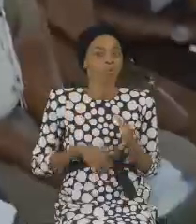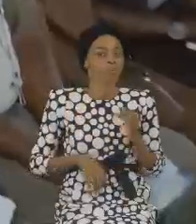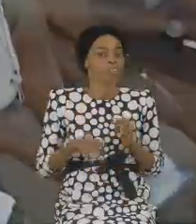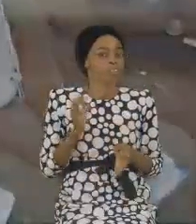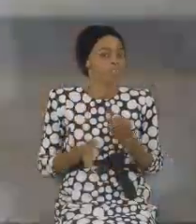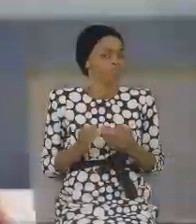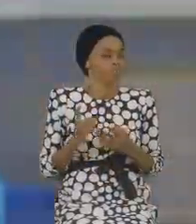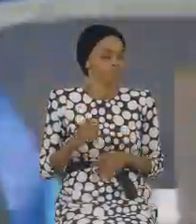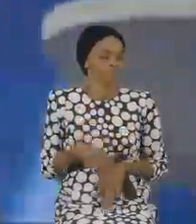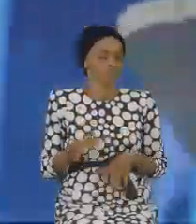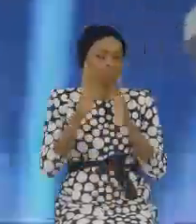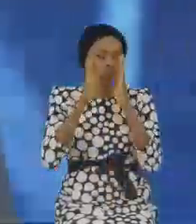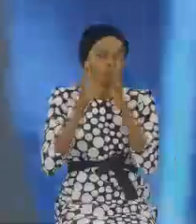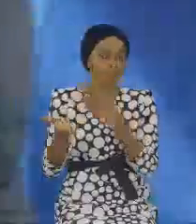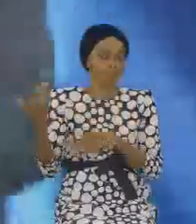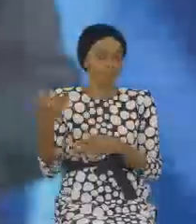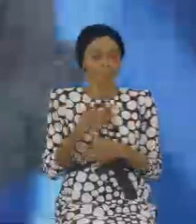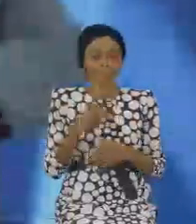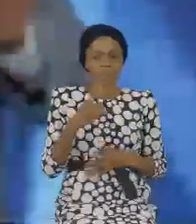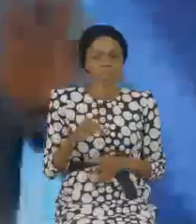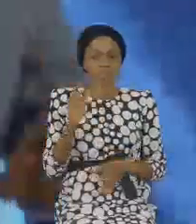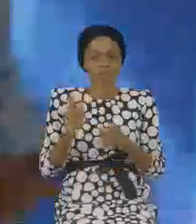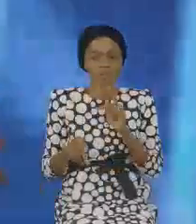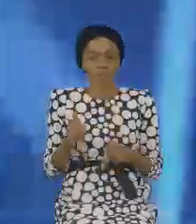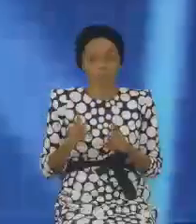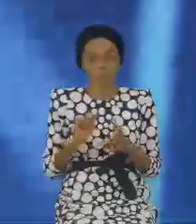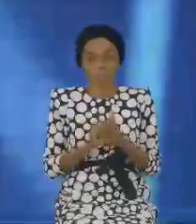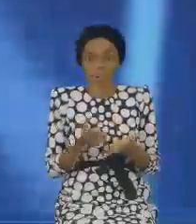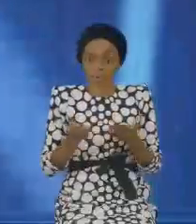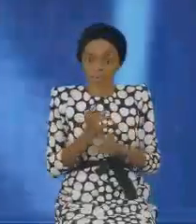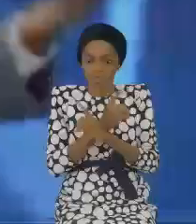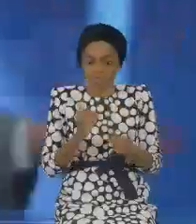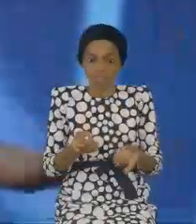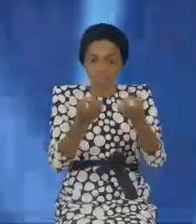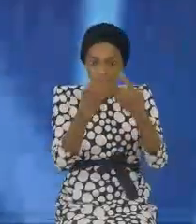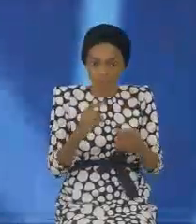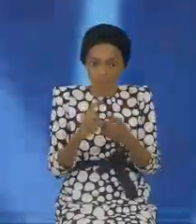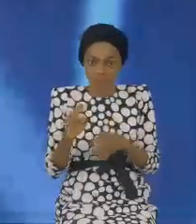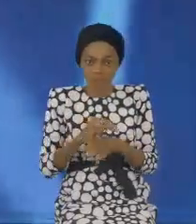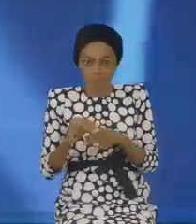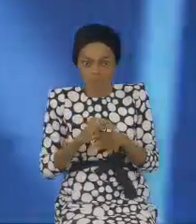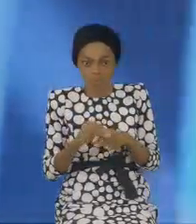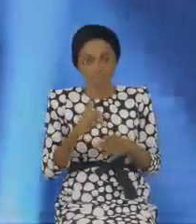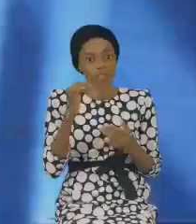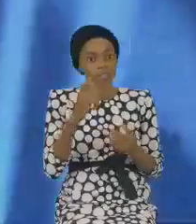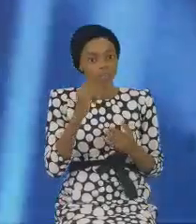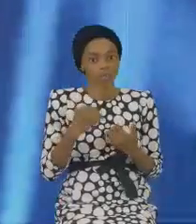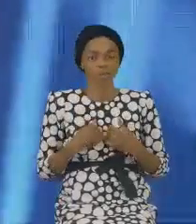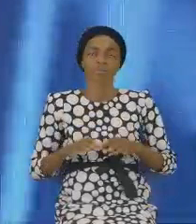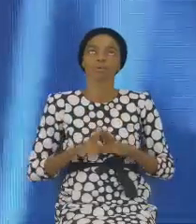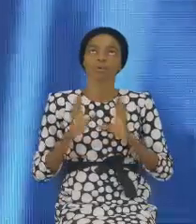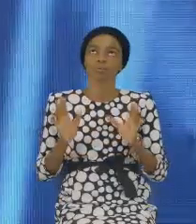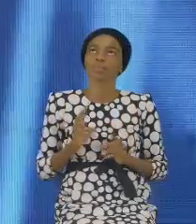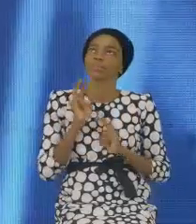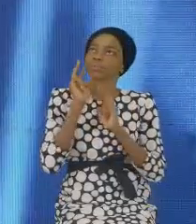and the people that wanted healing and deliverance will come to your ministry? Now you open up and you look at Christ. What else